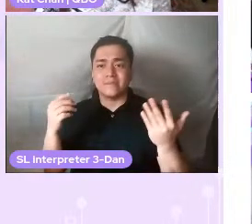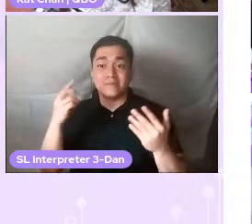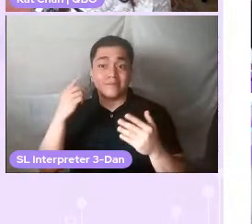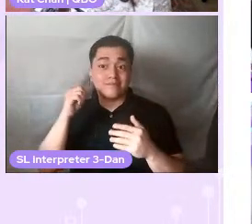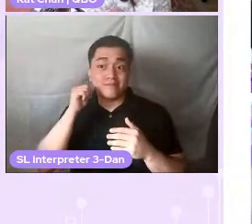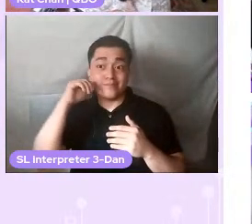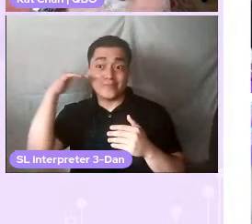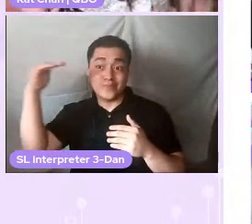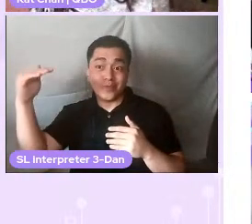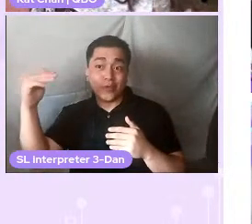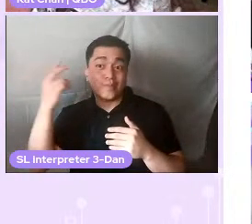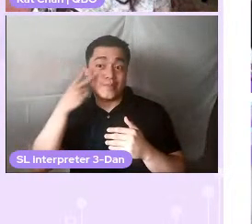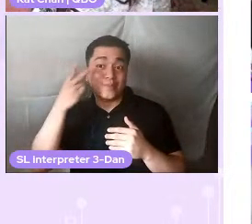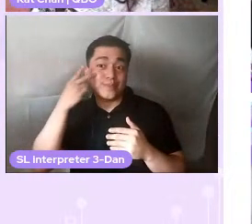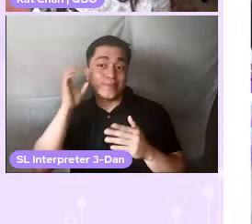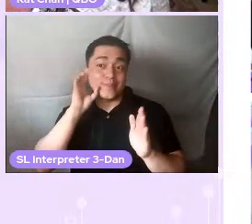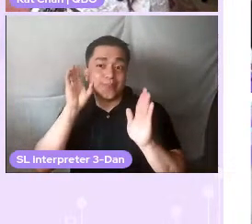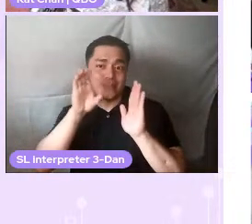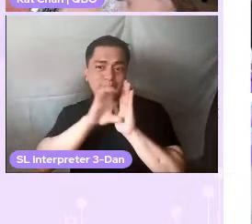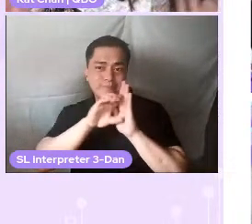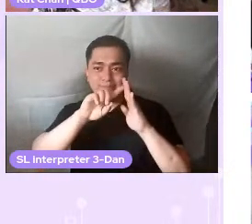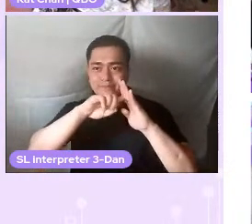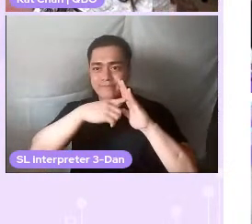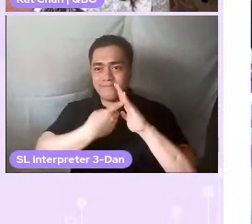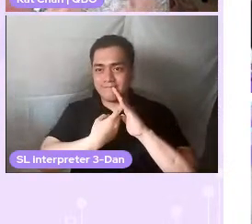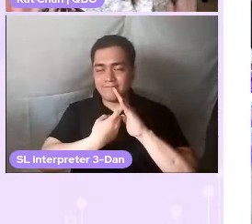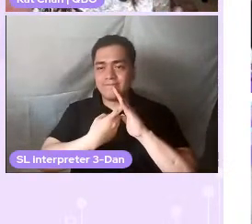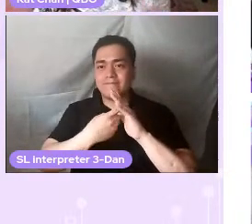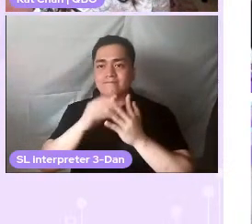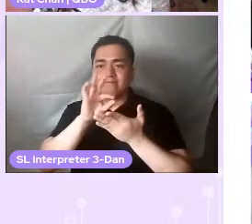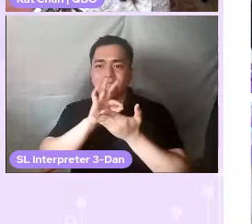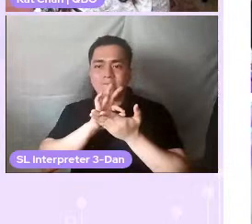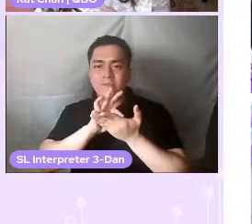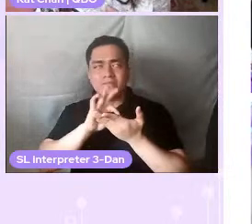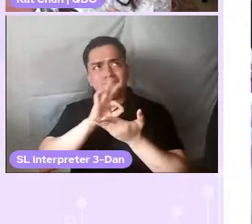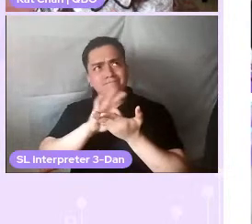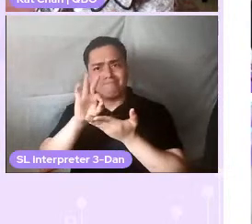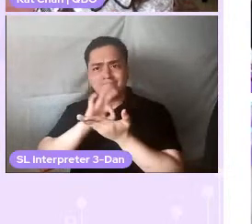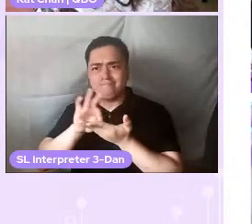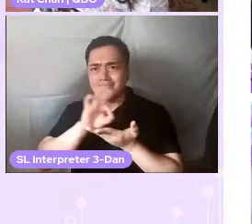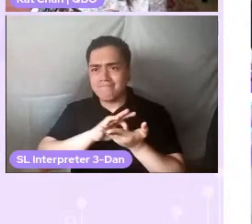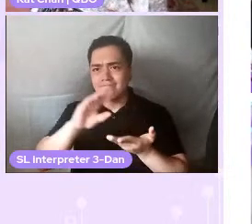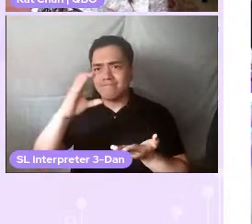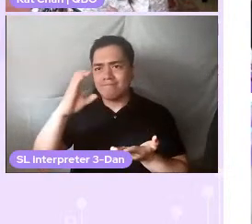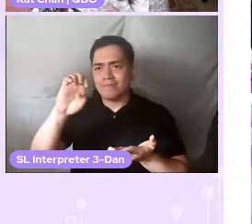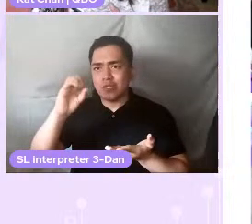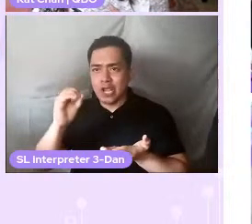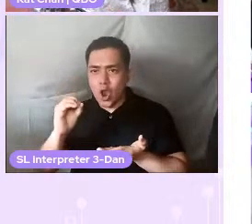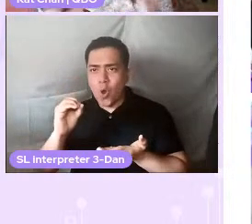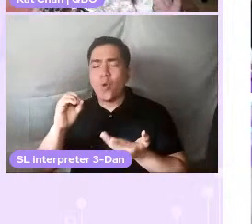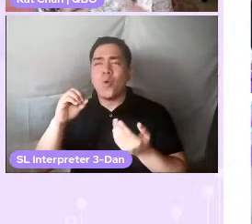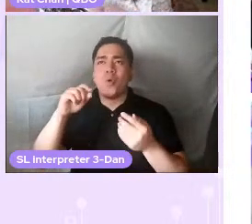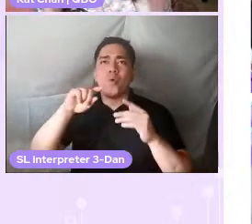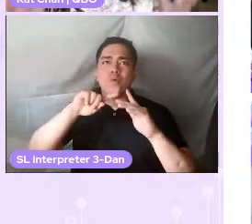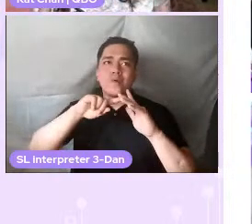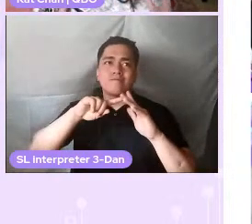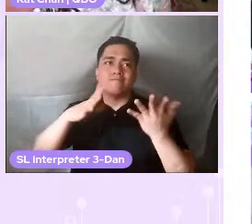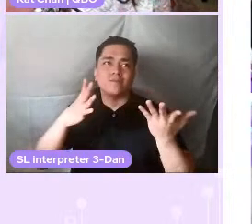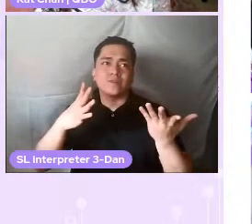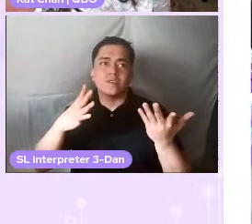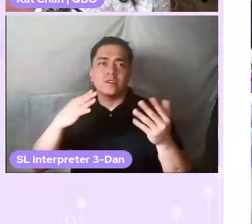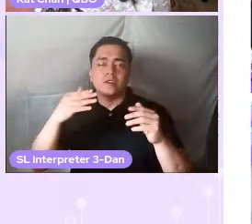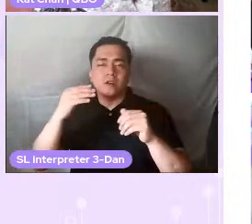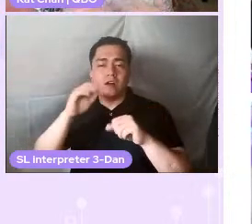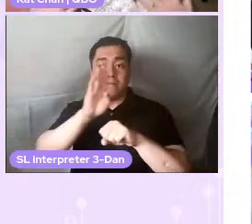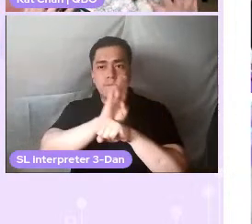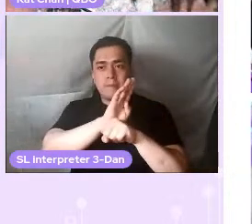ones na are also startup Pinays, are, you know, CEOs and founders of their own businesses. And I hope you'll see that there's such a